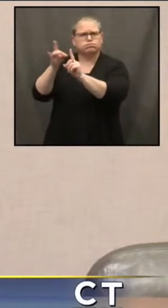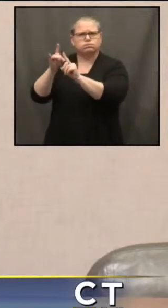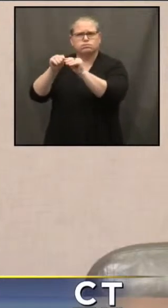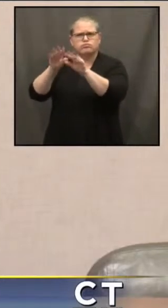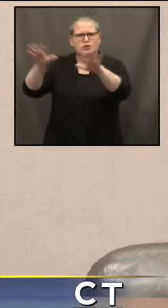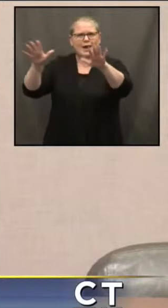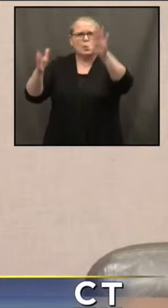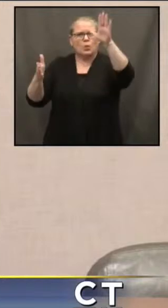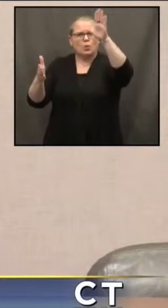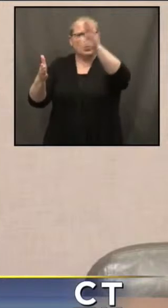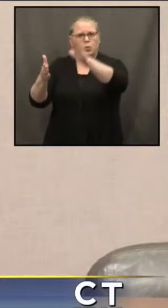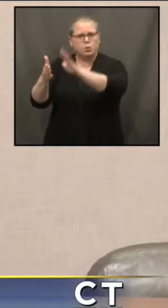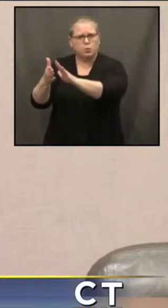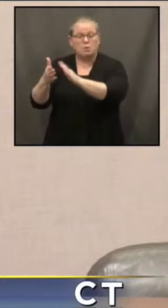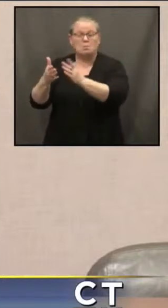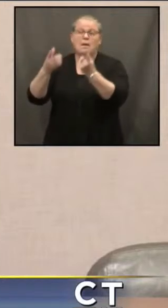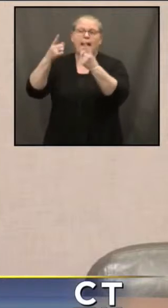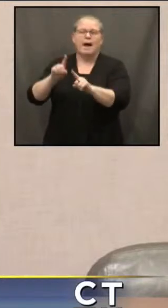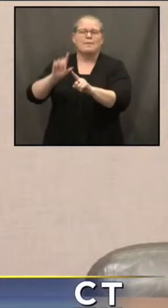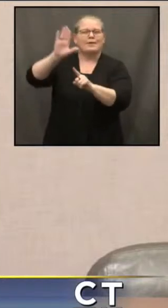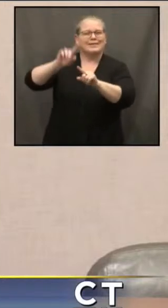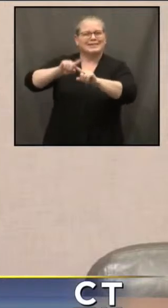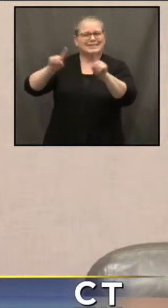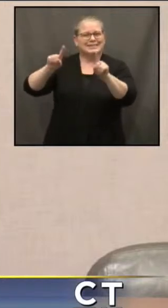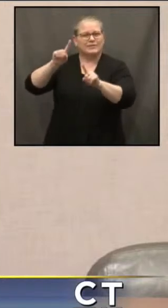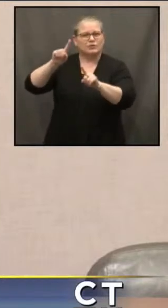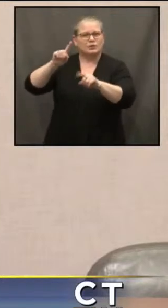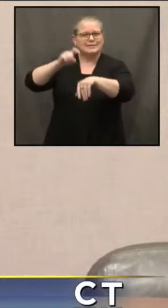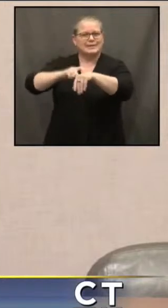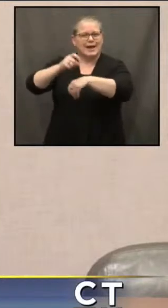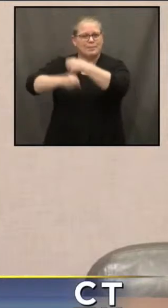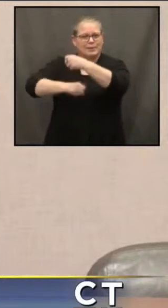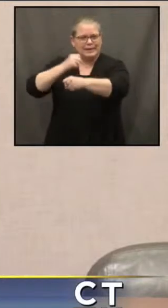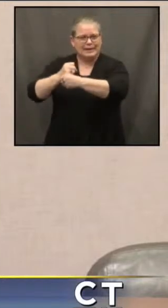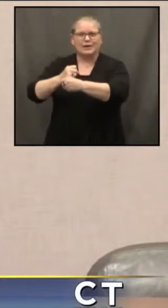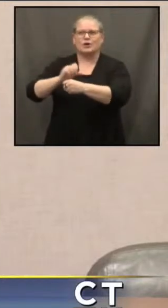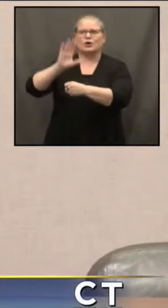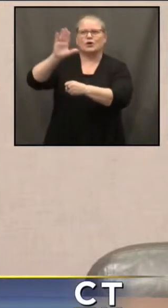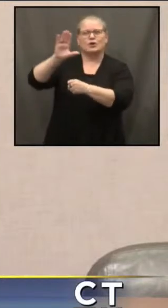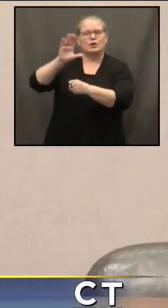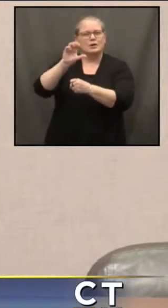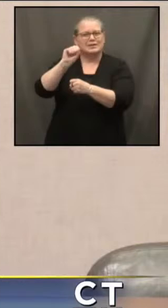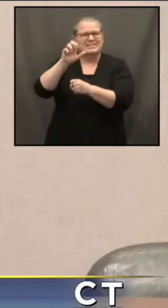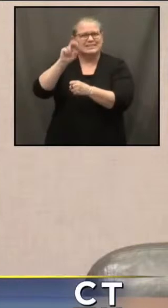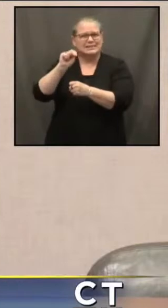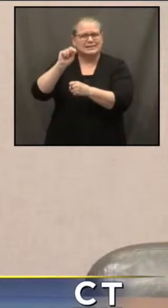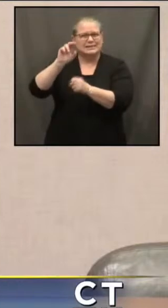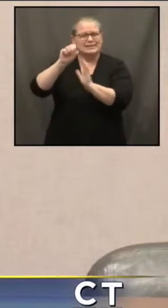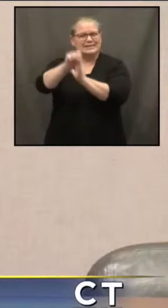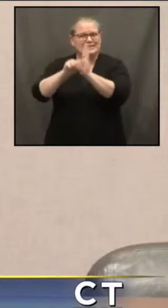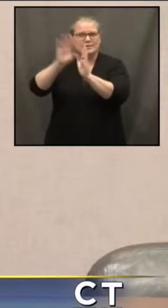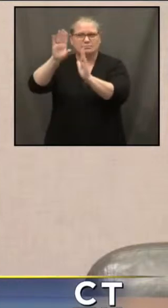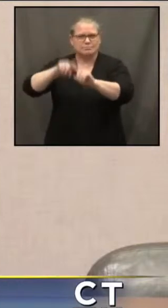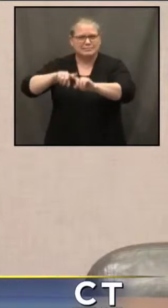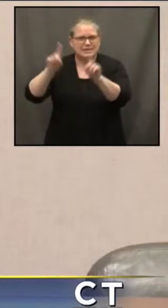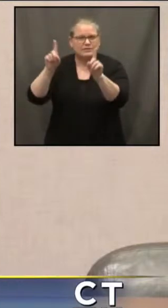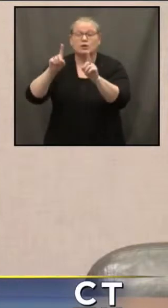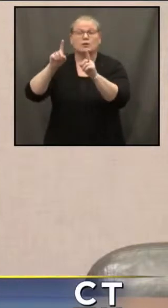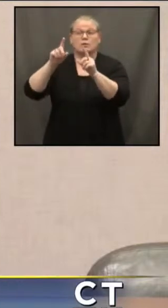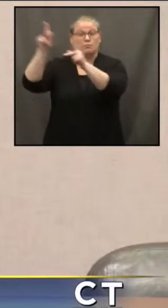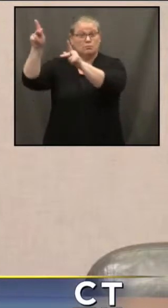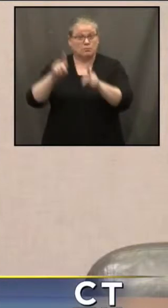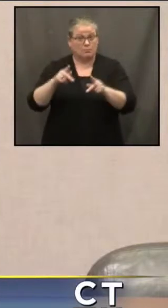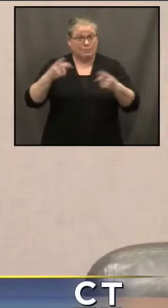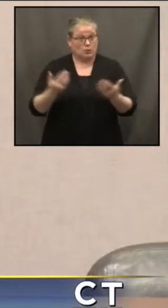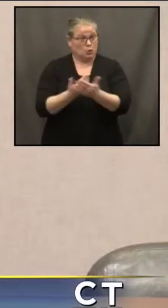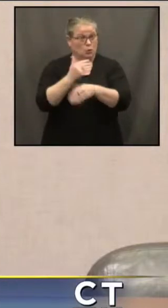season going to add to that for us here in Connecticut and in the Northeast? We don't really know the answer to that. But I do think that at